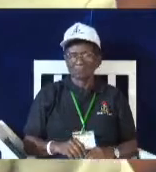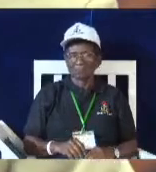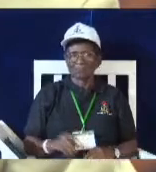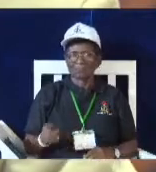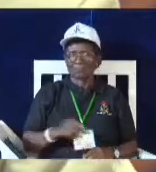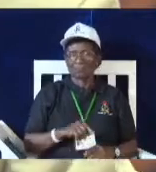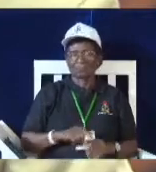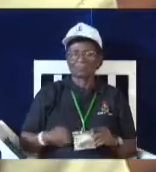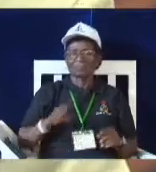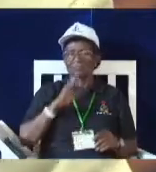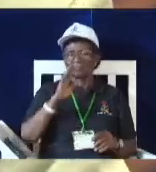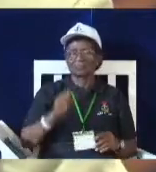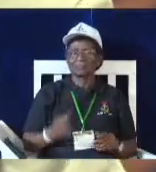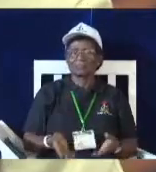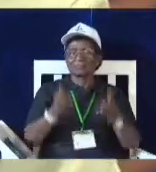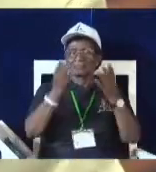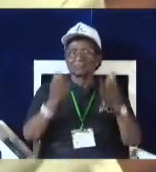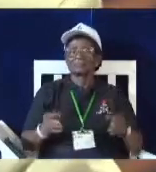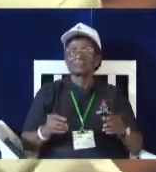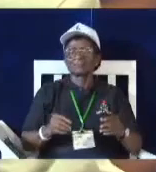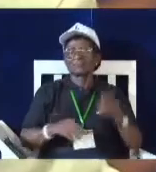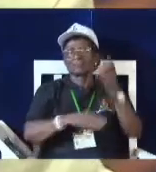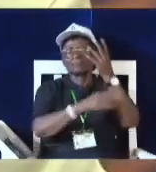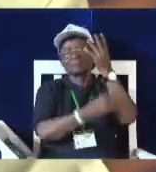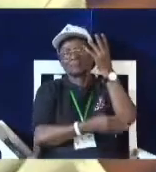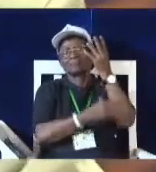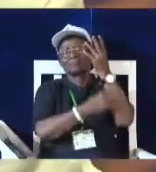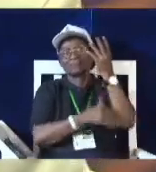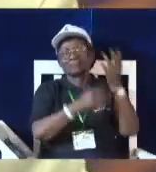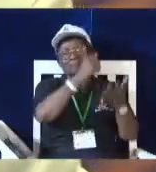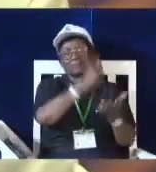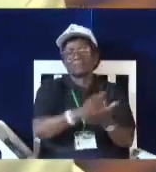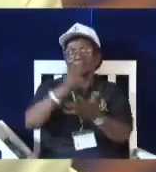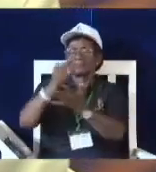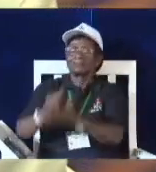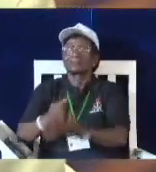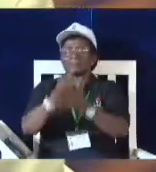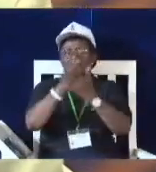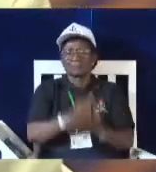You can't be overloaded with pounded yam every time